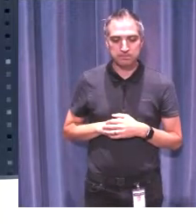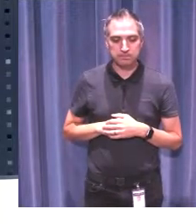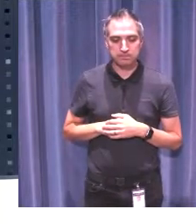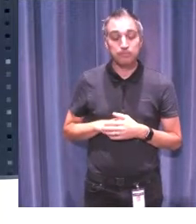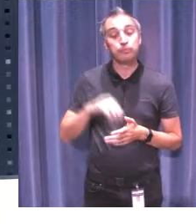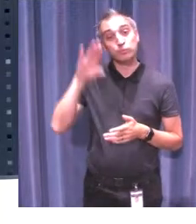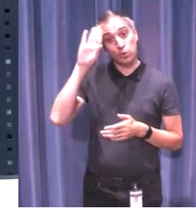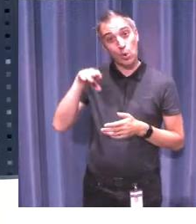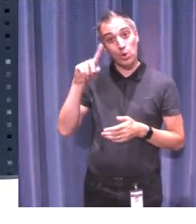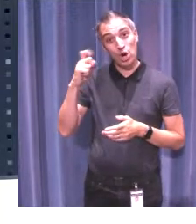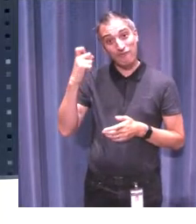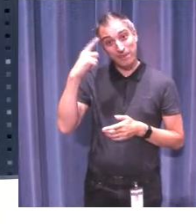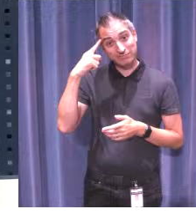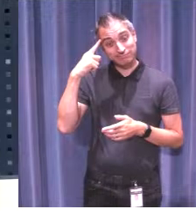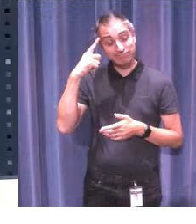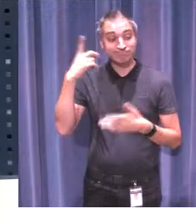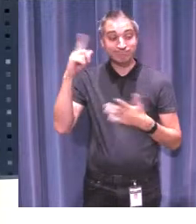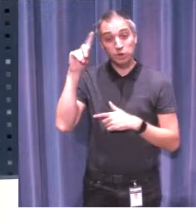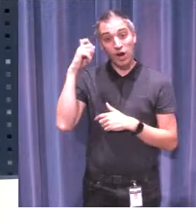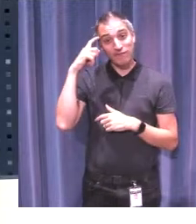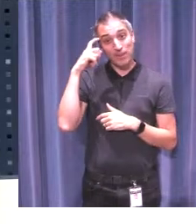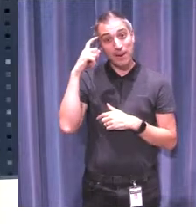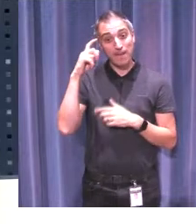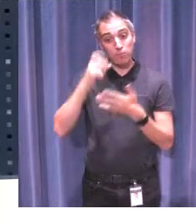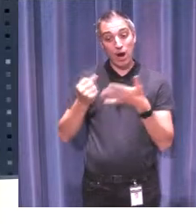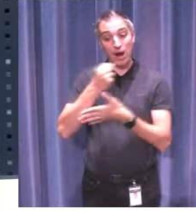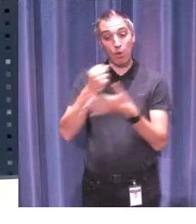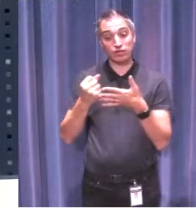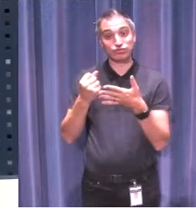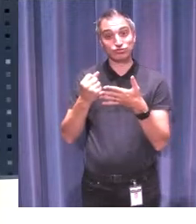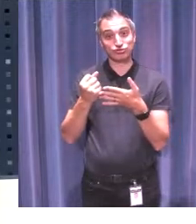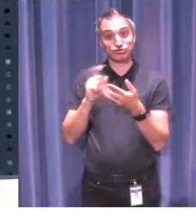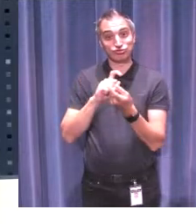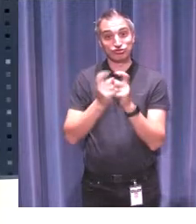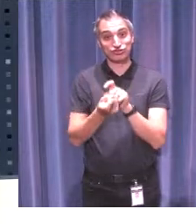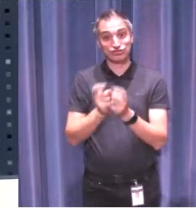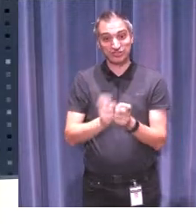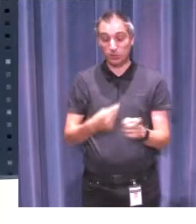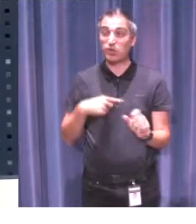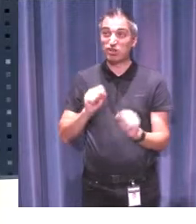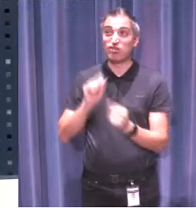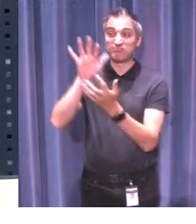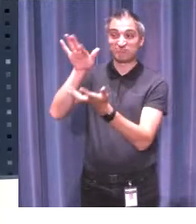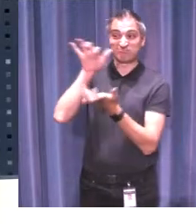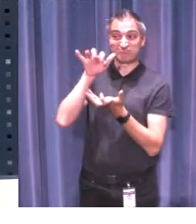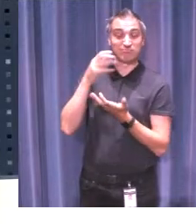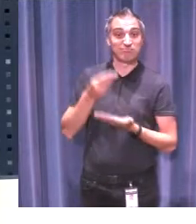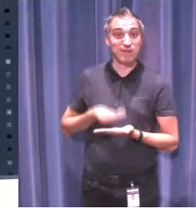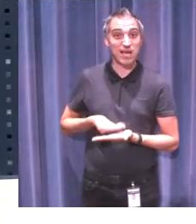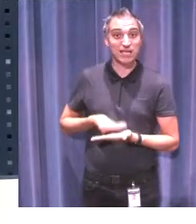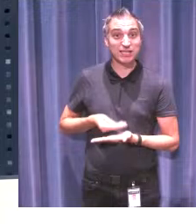in government, things shift. And so we could receive an allocation. We just